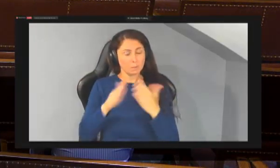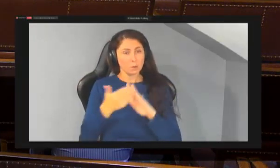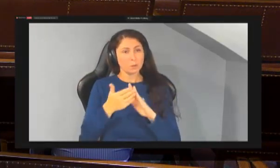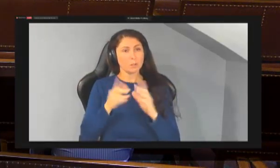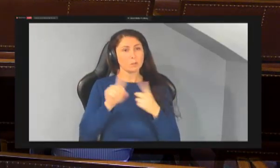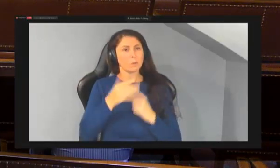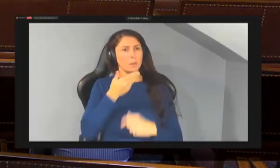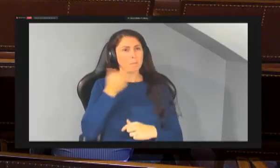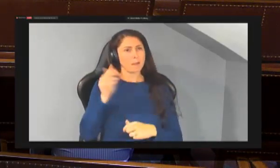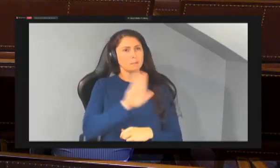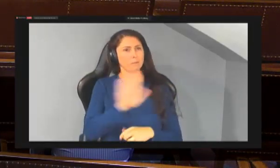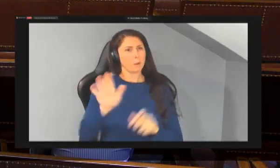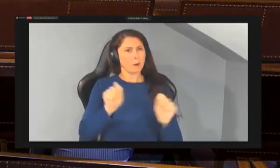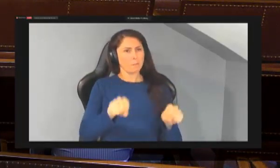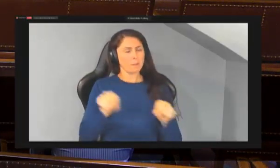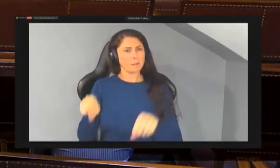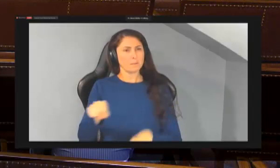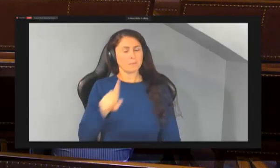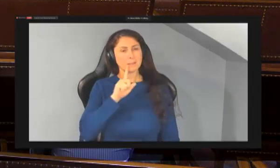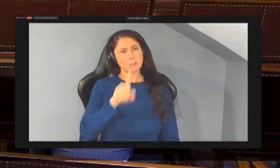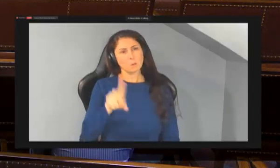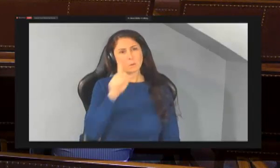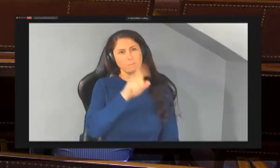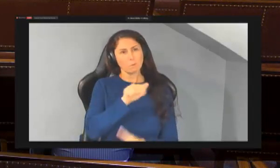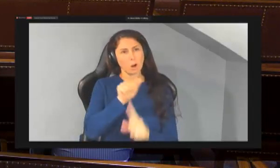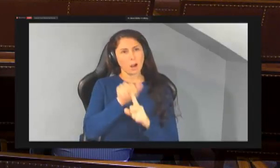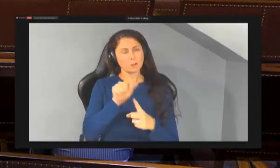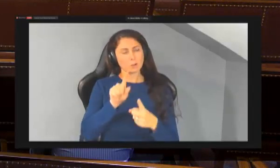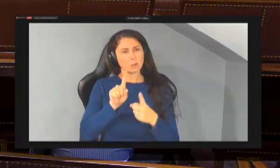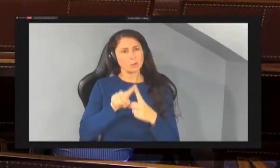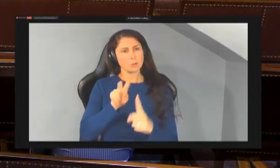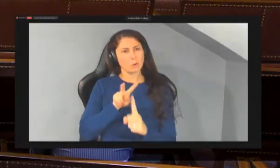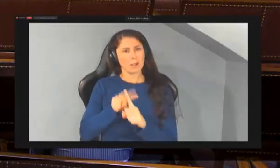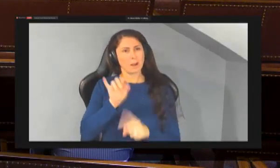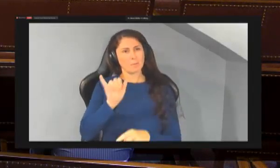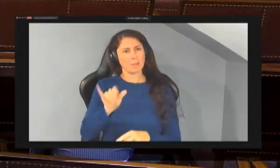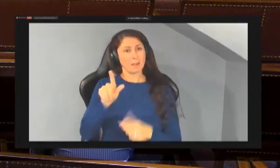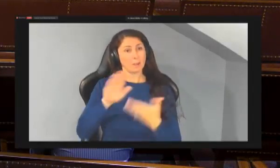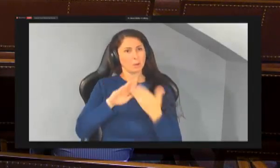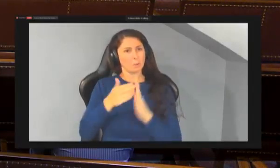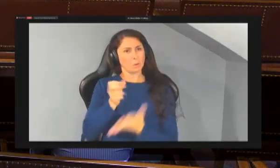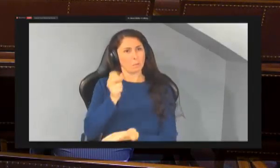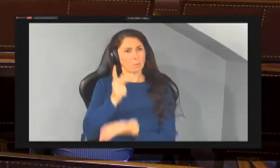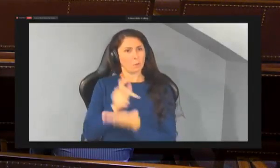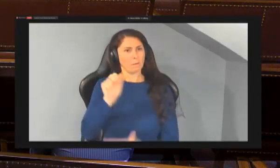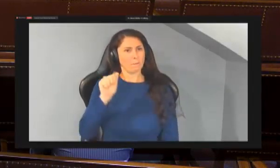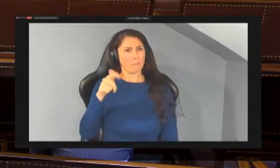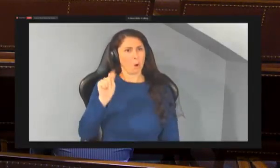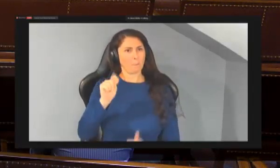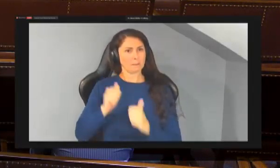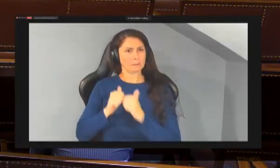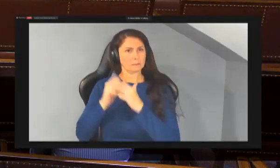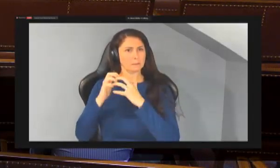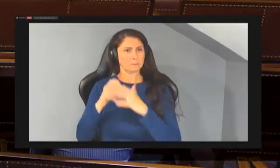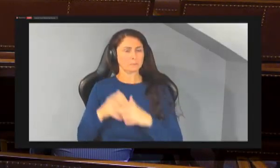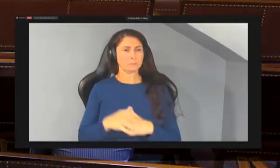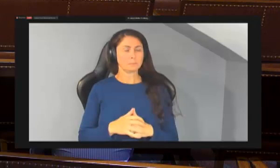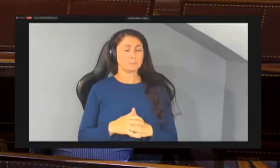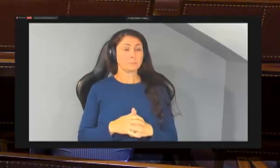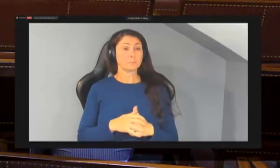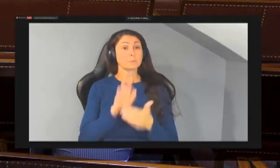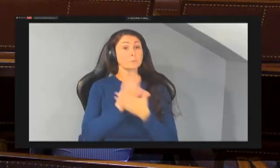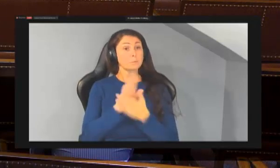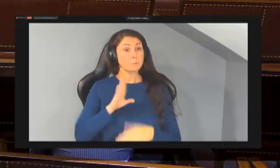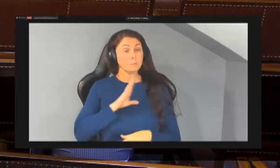best of their ability. It was fraudulent to claim that the community approved apartments. The school board